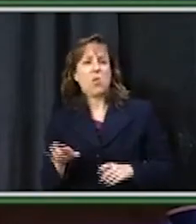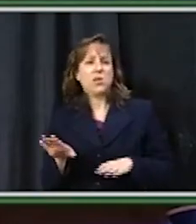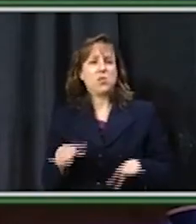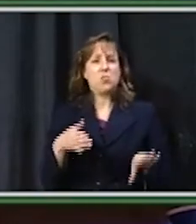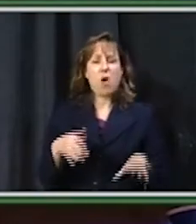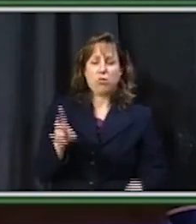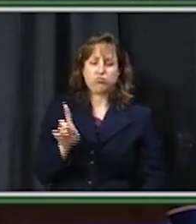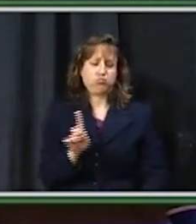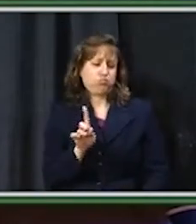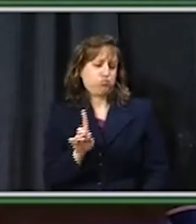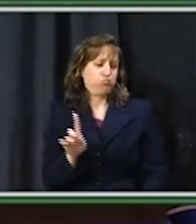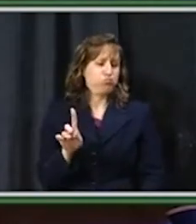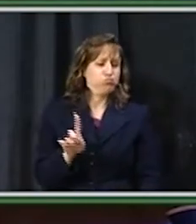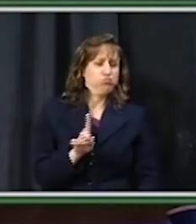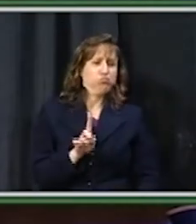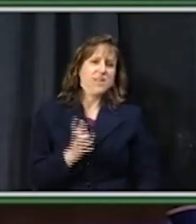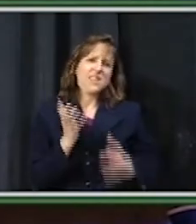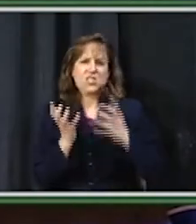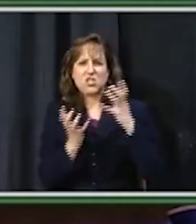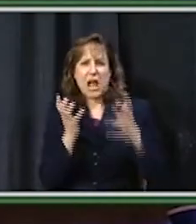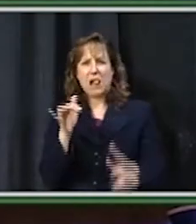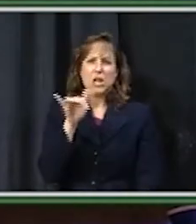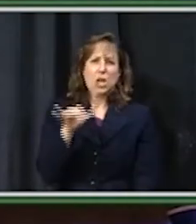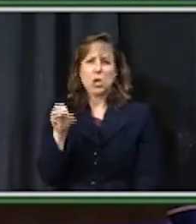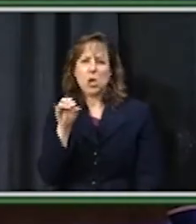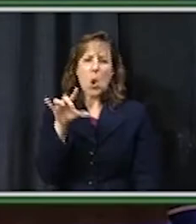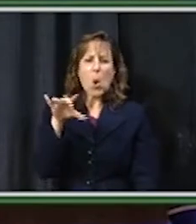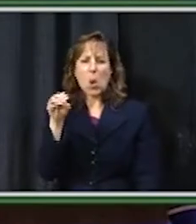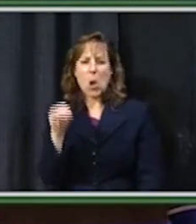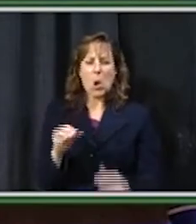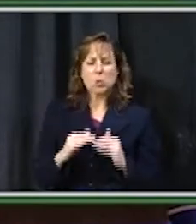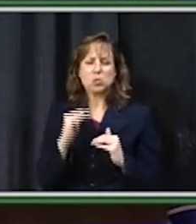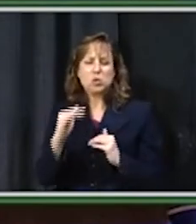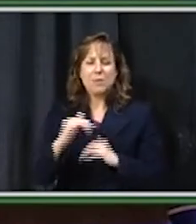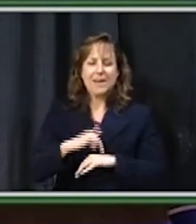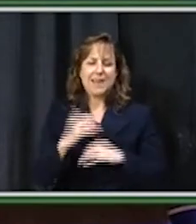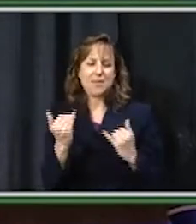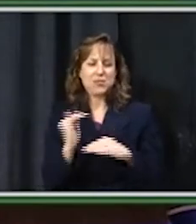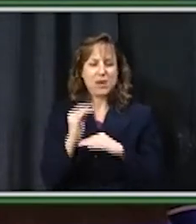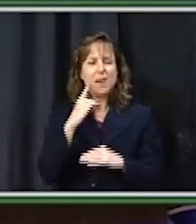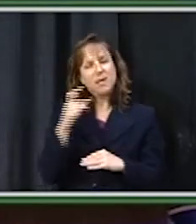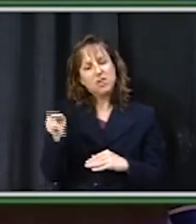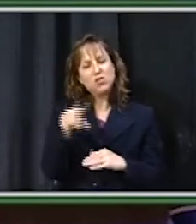shout YOLO a little bit too much tonight because you're worth it.